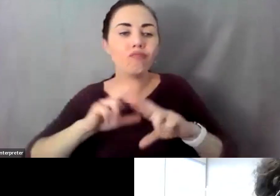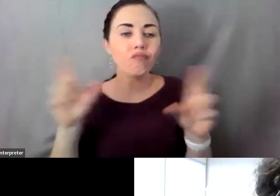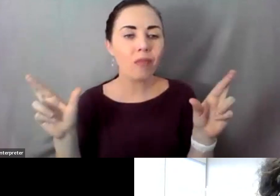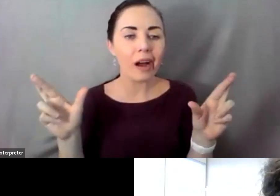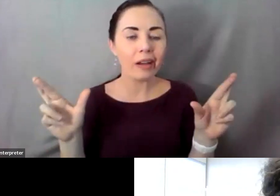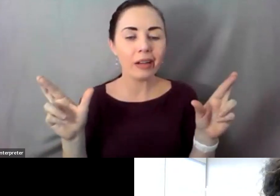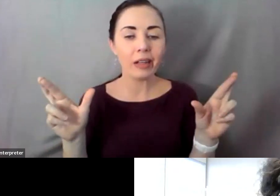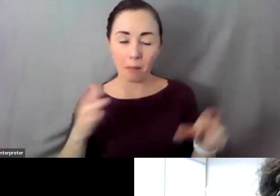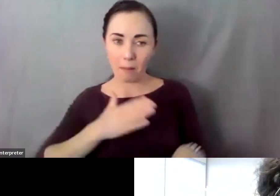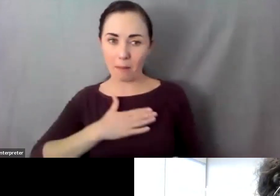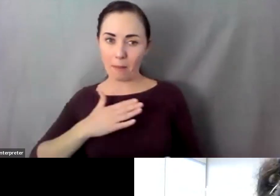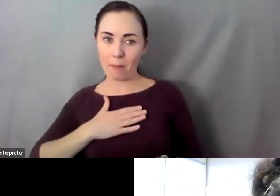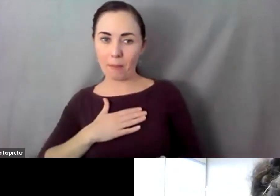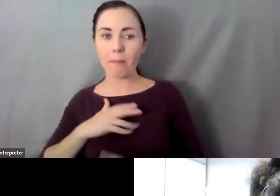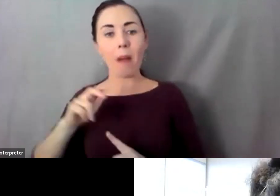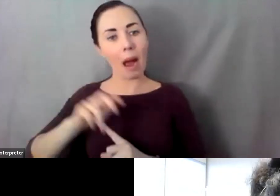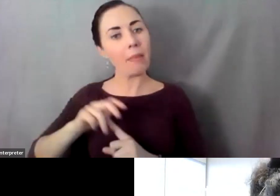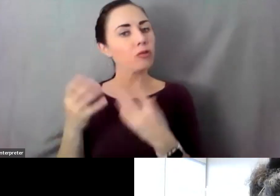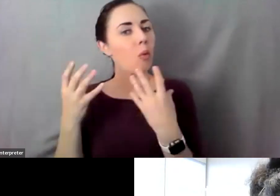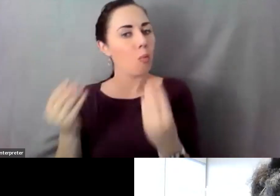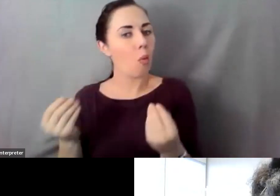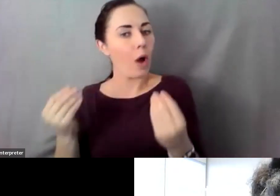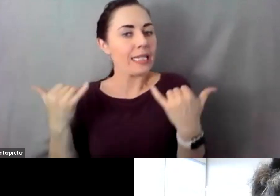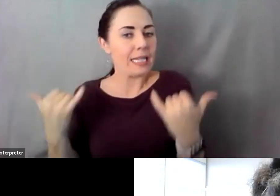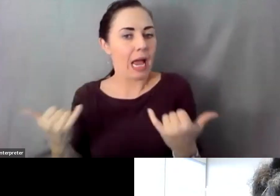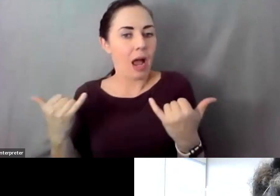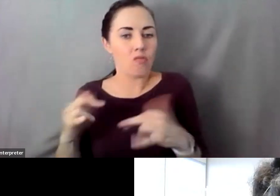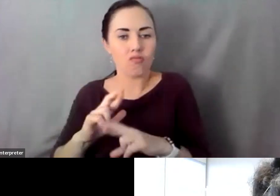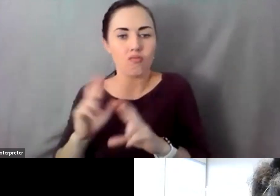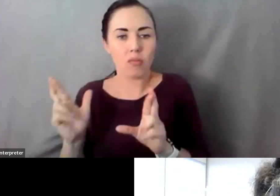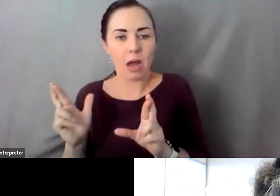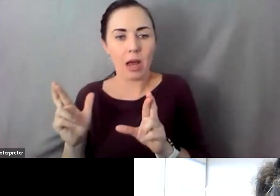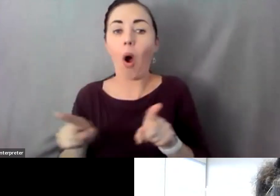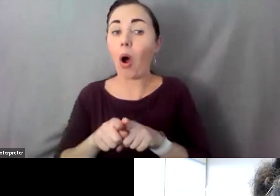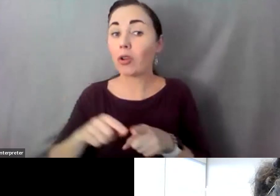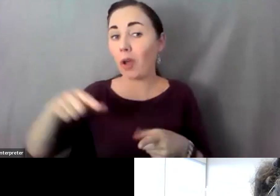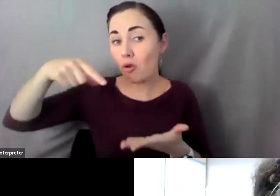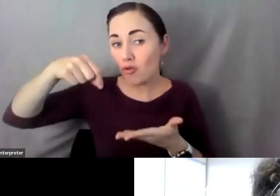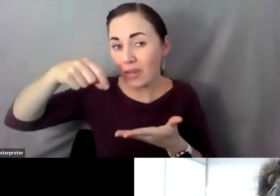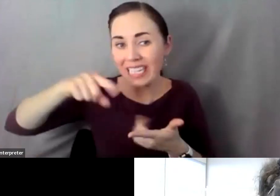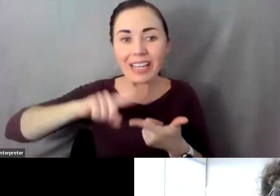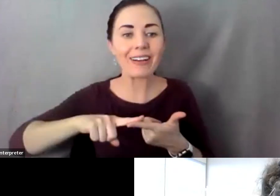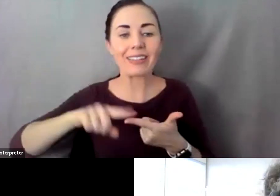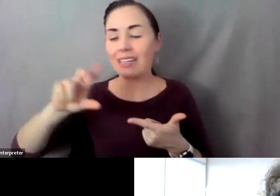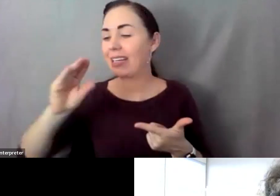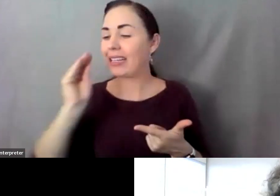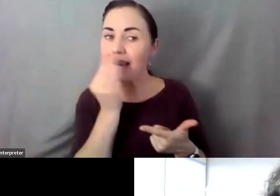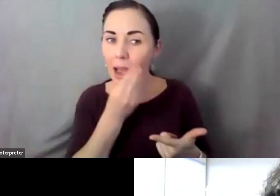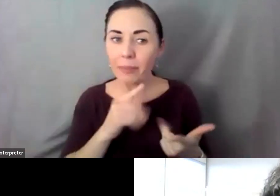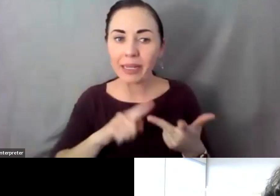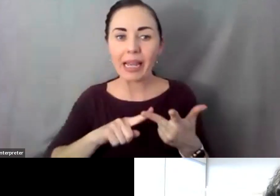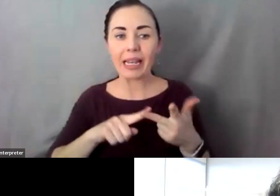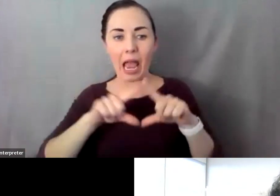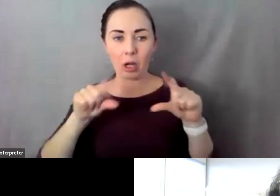I have my mushrooms moistened, and I have my tweezers, the napkin, and the index card ready to